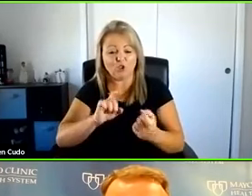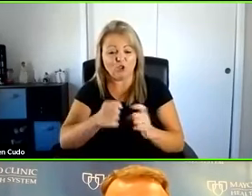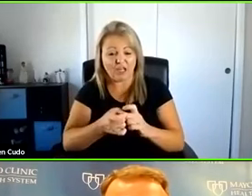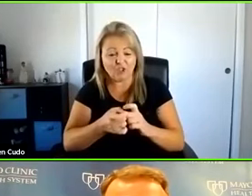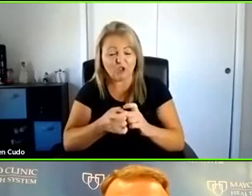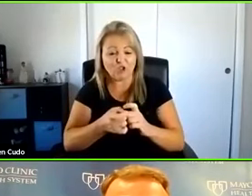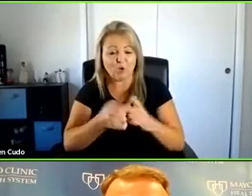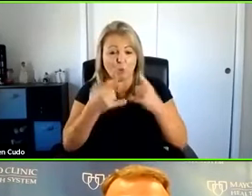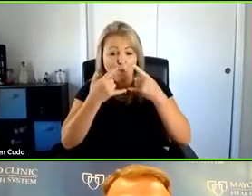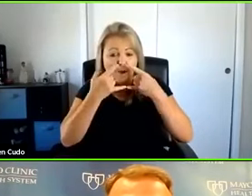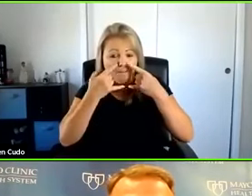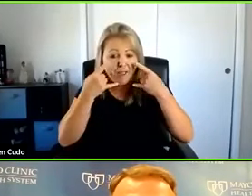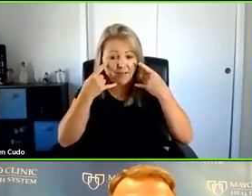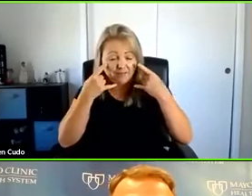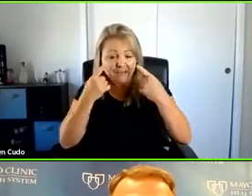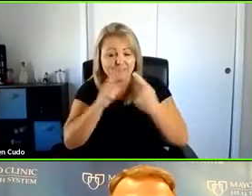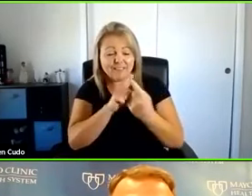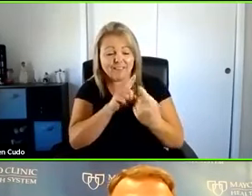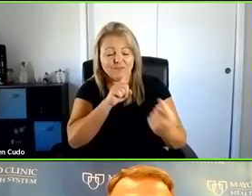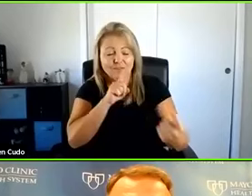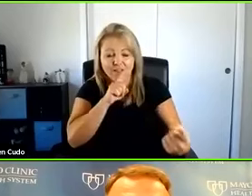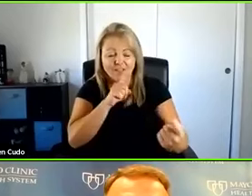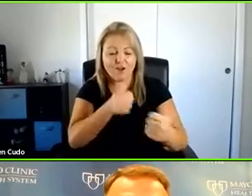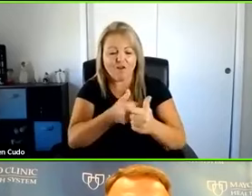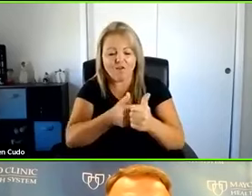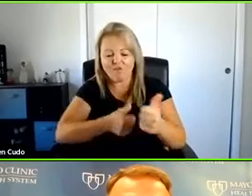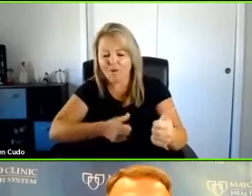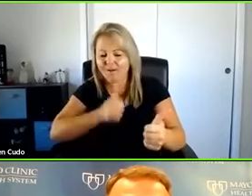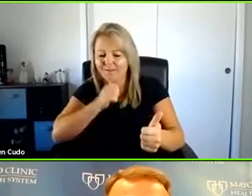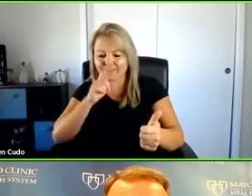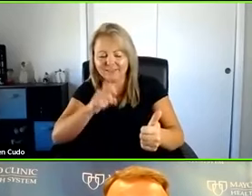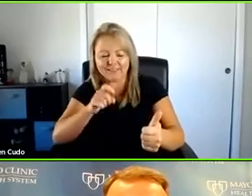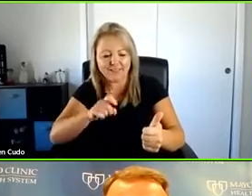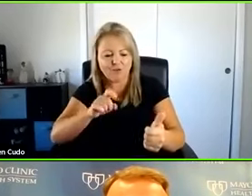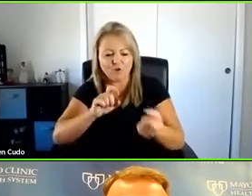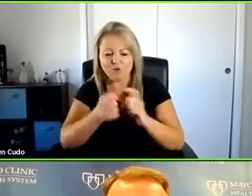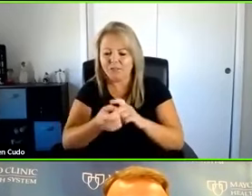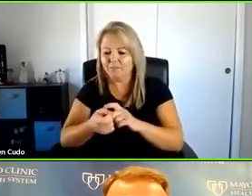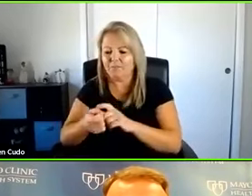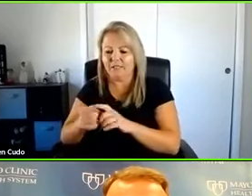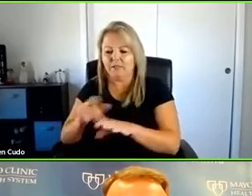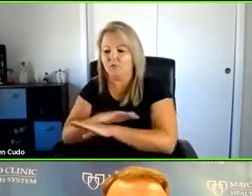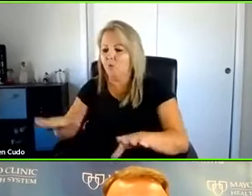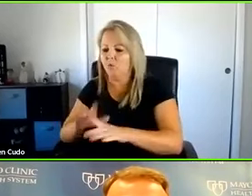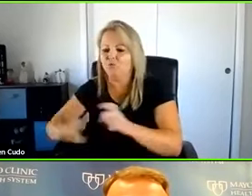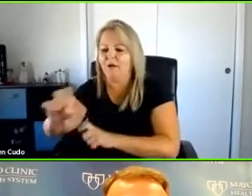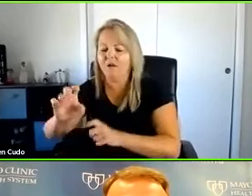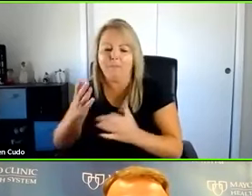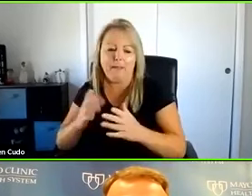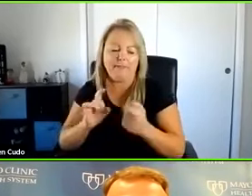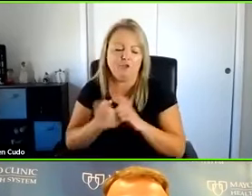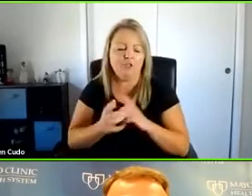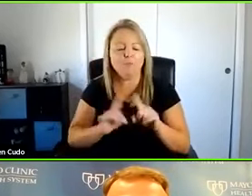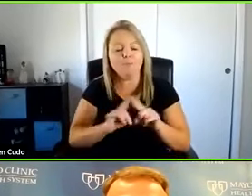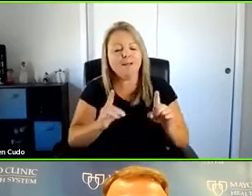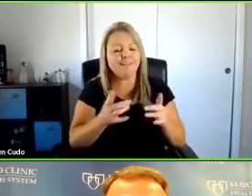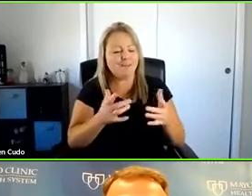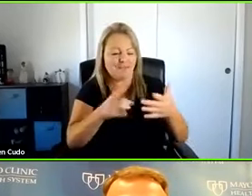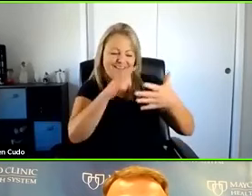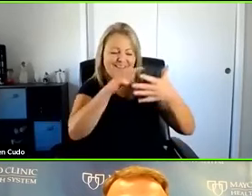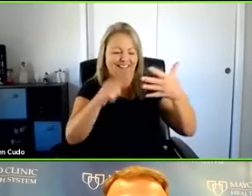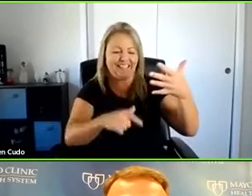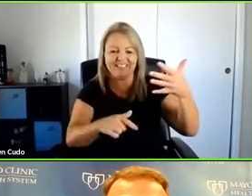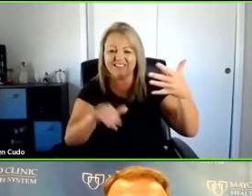distance, avoid unnecessary travel. Maybe that'll change to don't travel at all if we had like a crazy surge. But I mean, this is going to